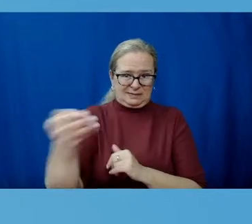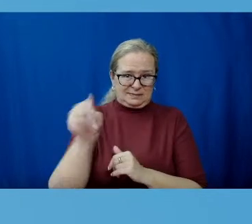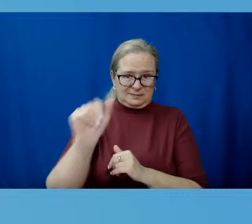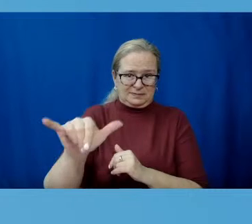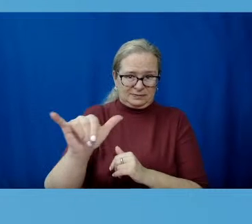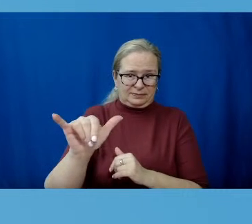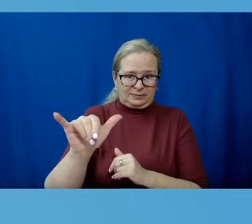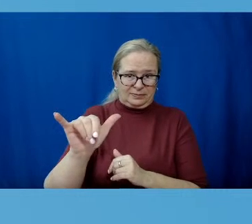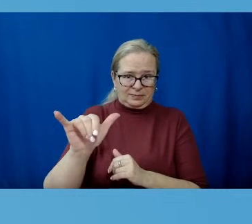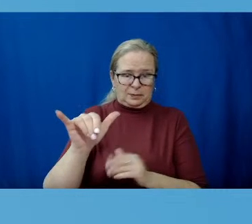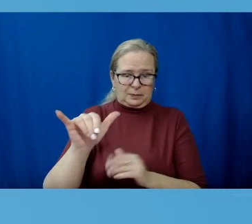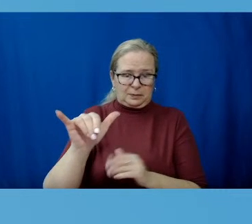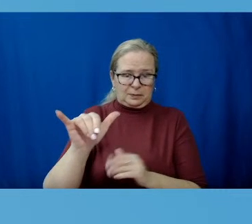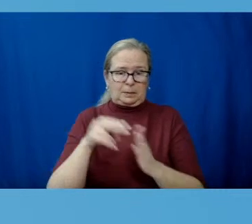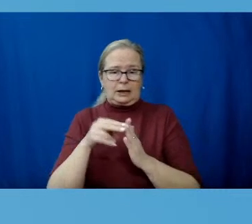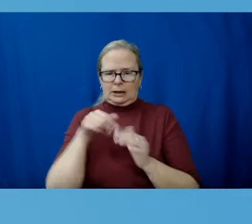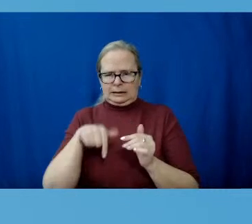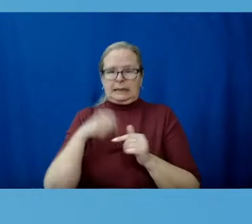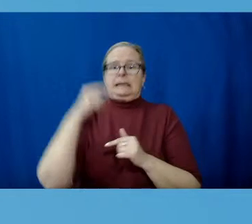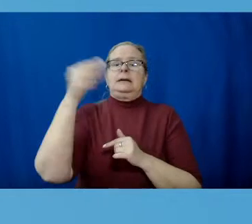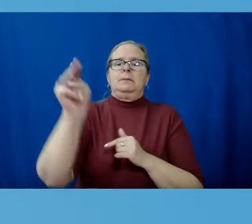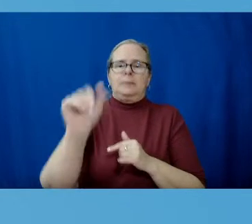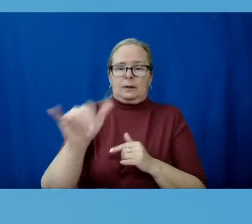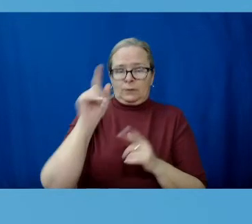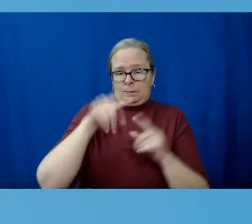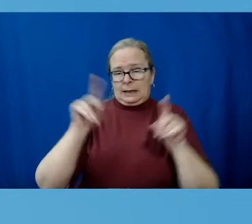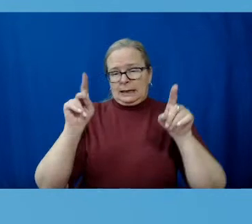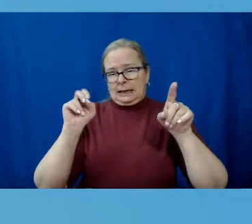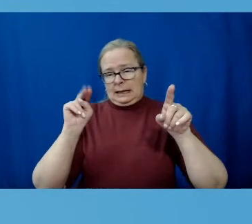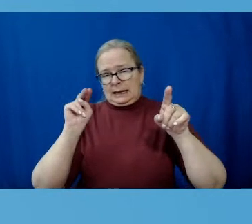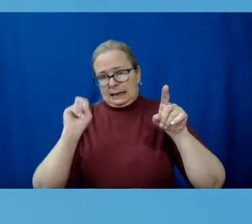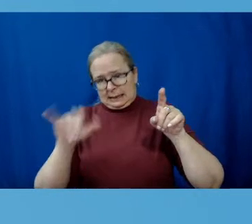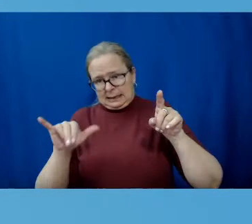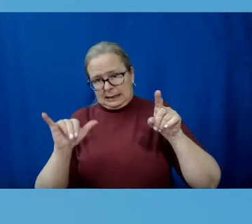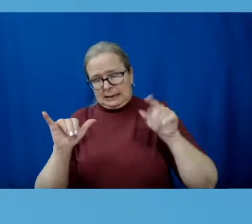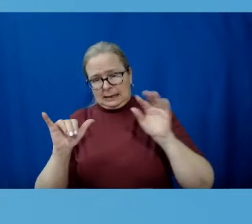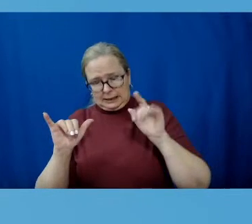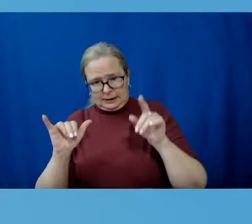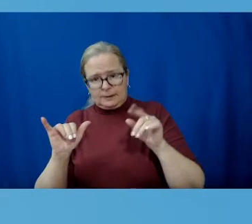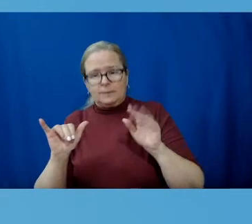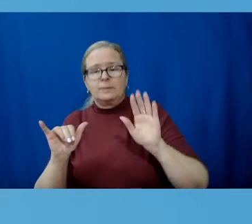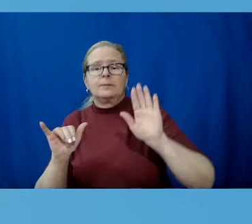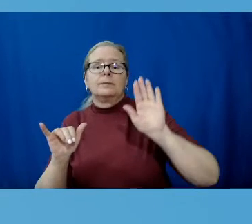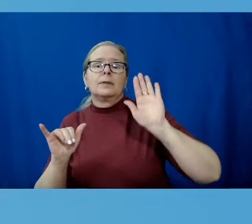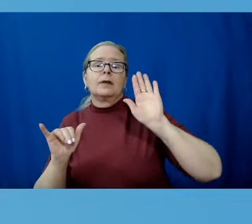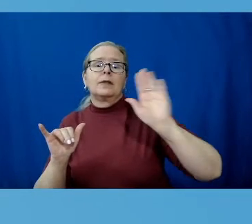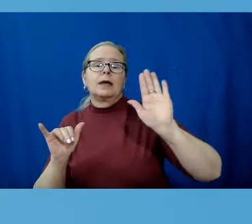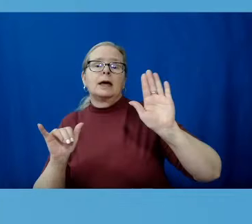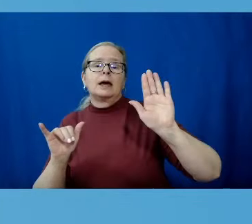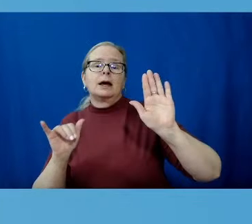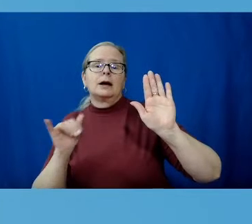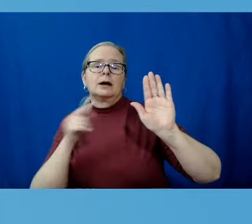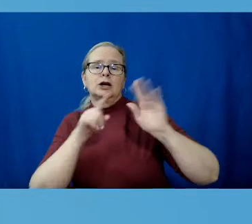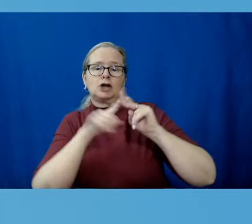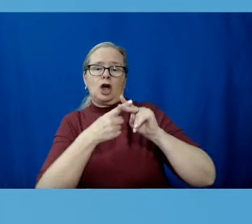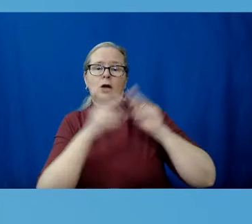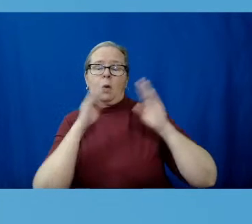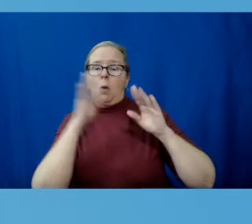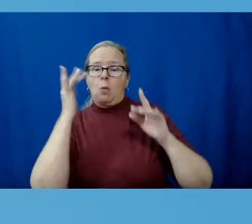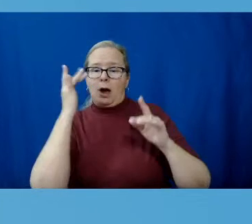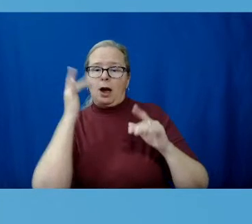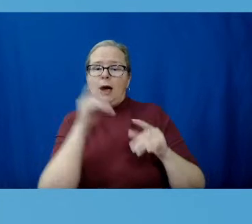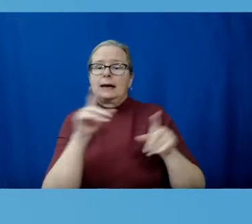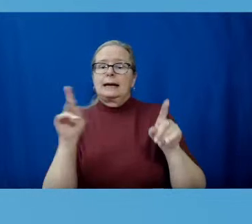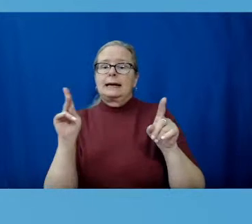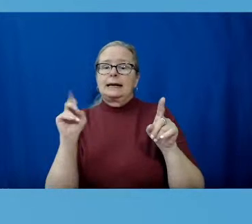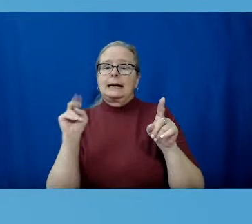an election. Kenney has a leadership review coming up, and the whole problem for him there is that a lot of members of his own party think he's done too much on the